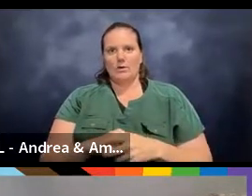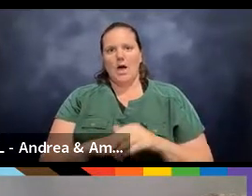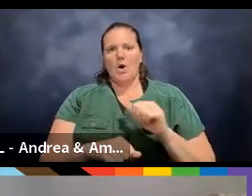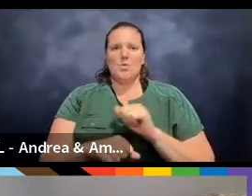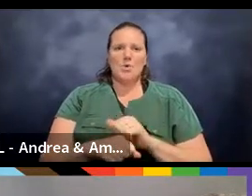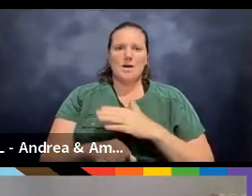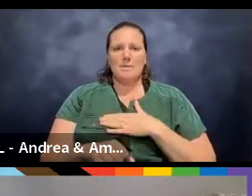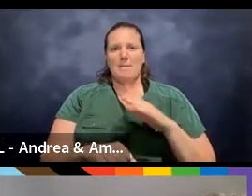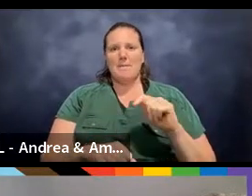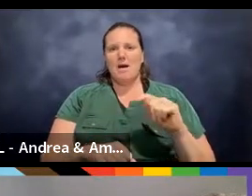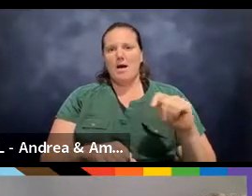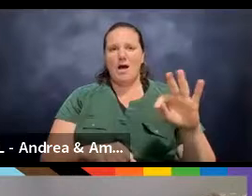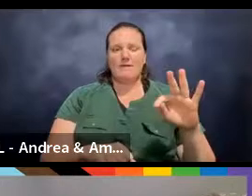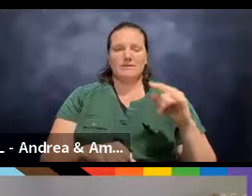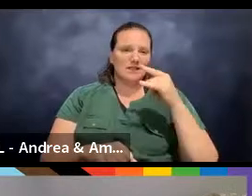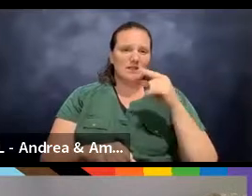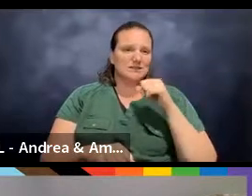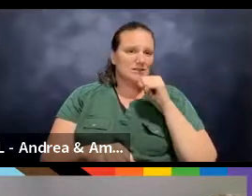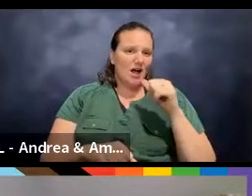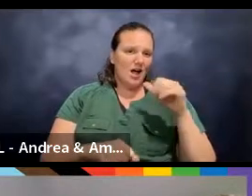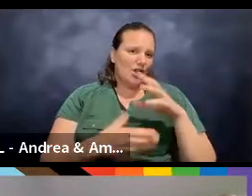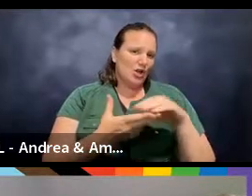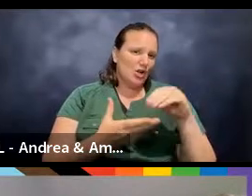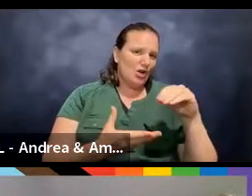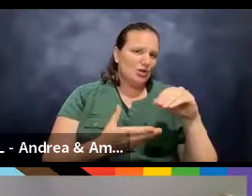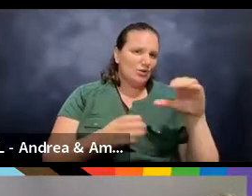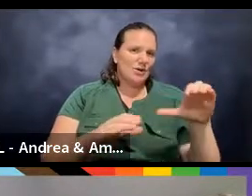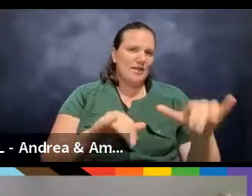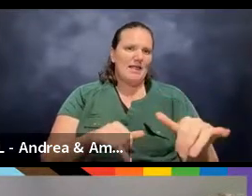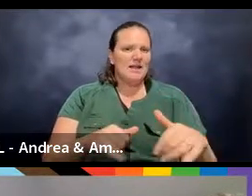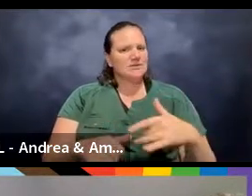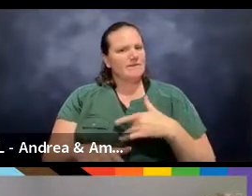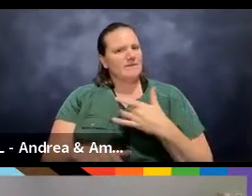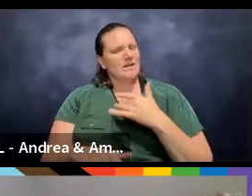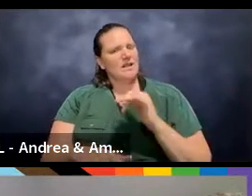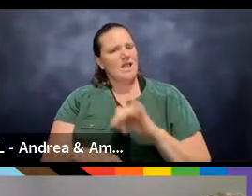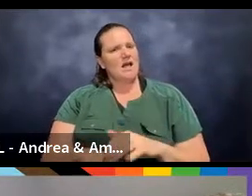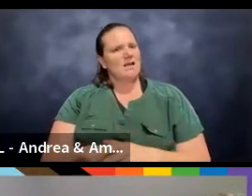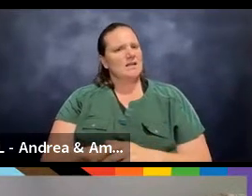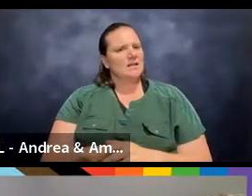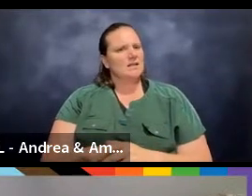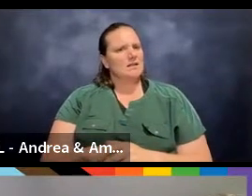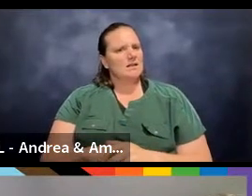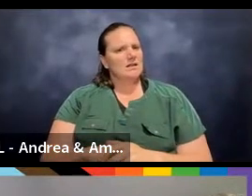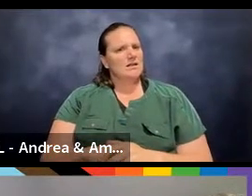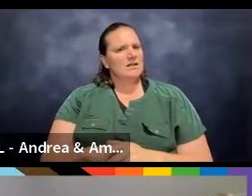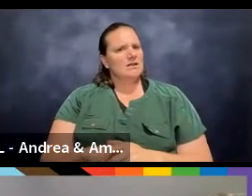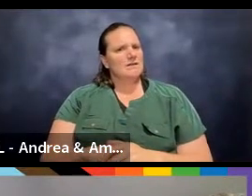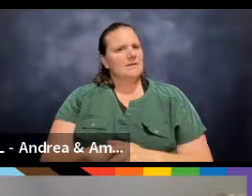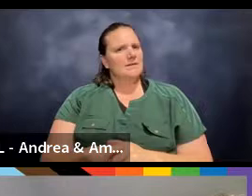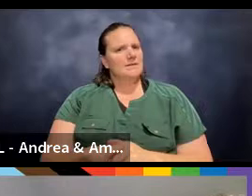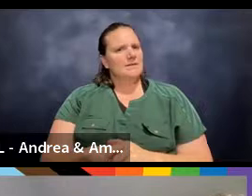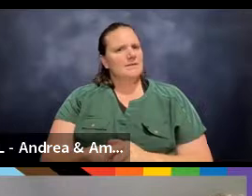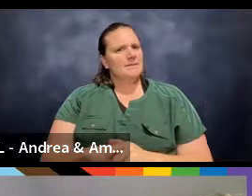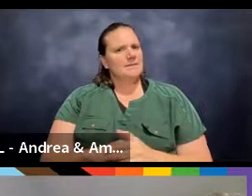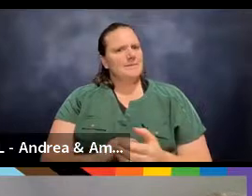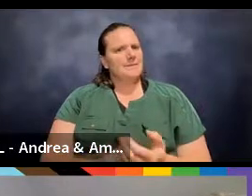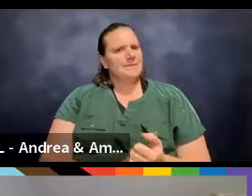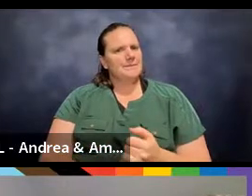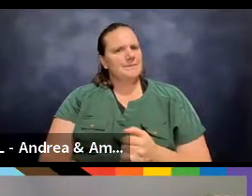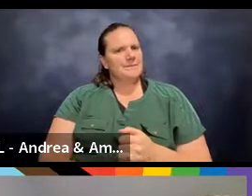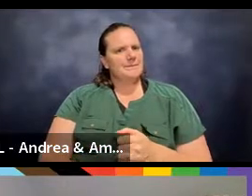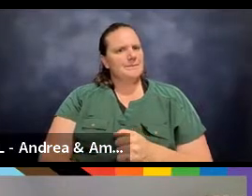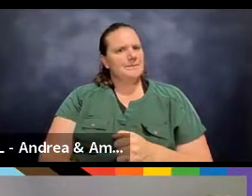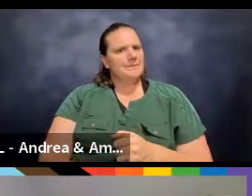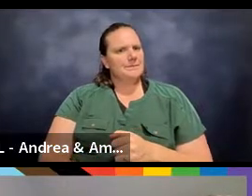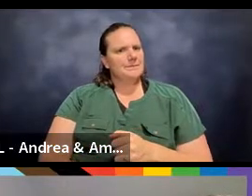off. Kids couldn't learn, kids didn't do it. And that kind of what that feels like to me. And it's like, I think that